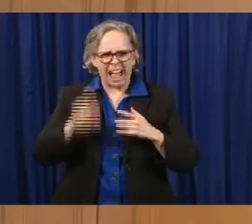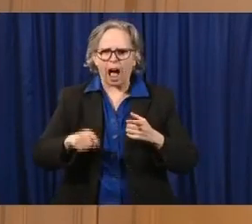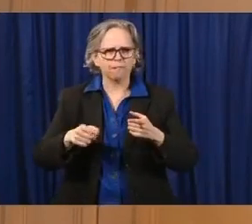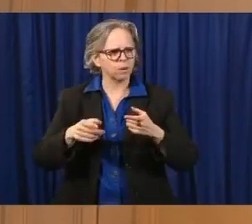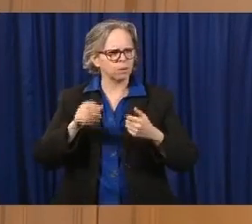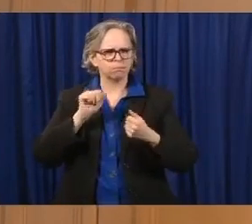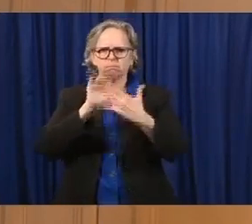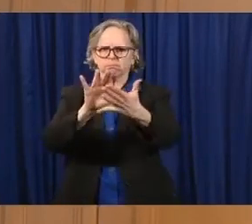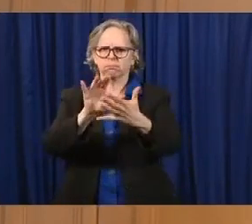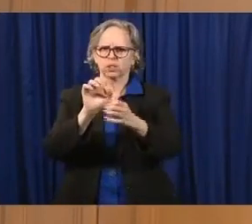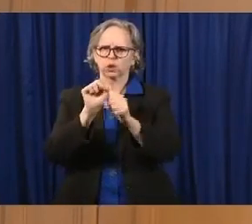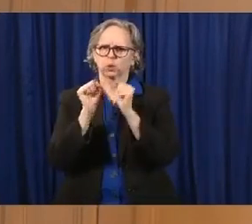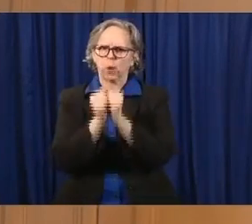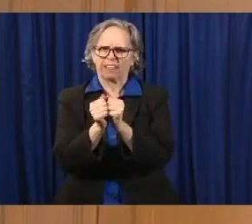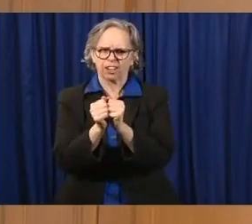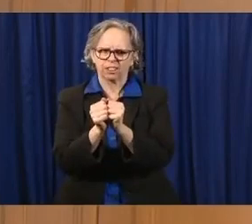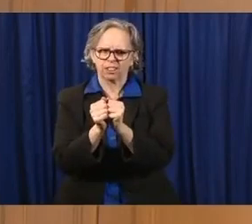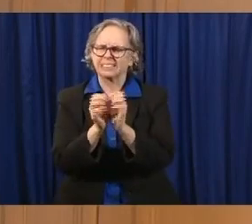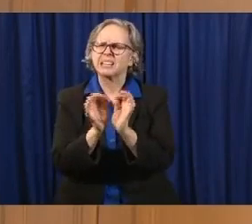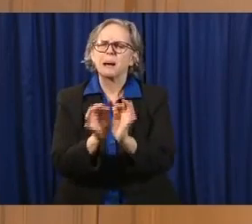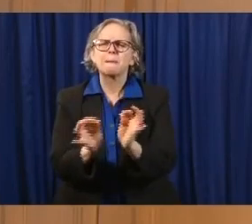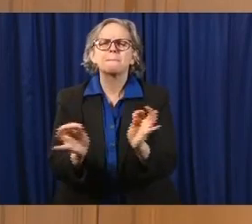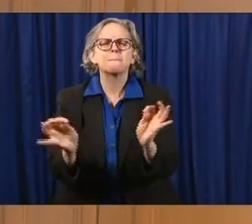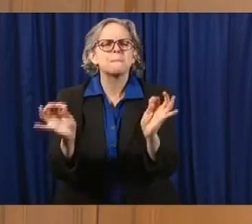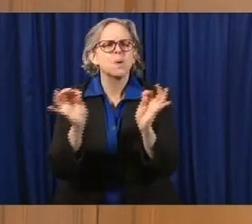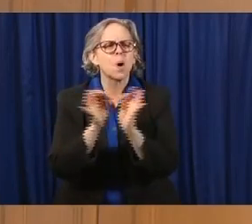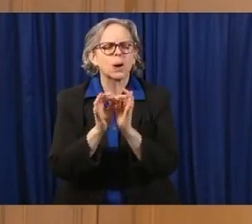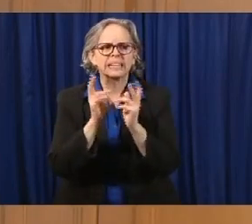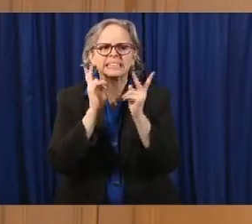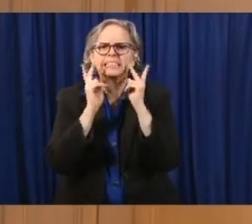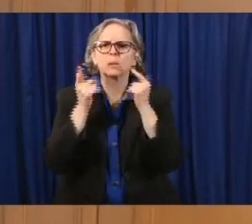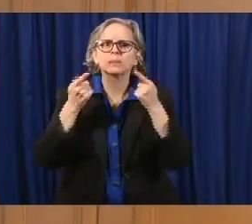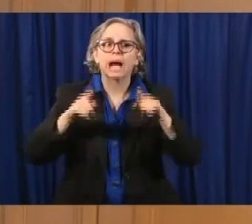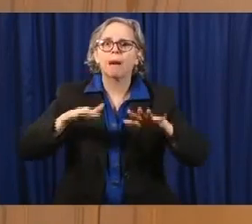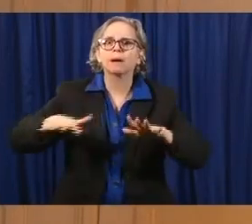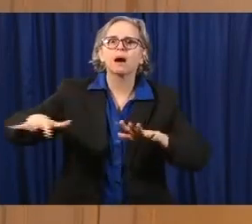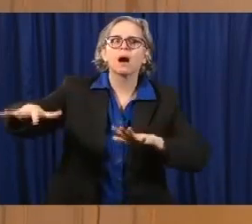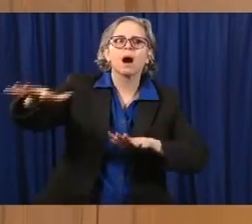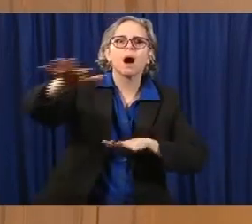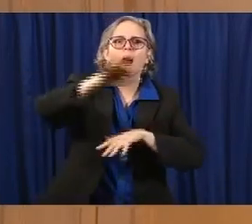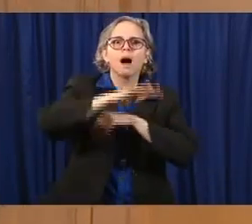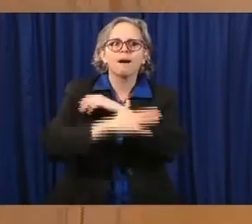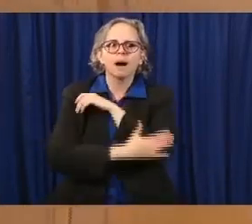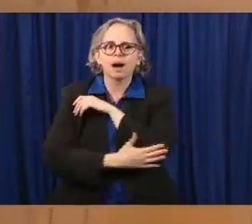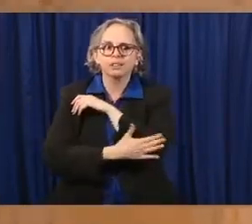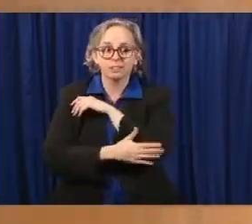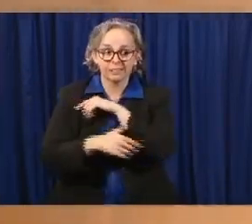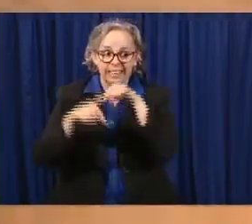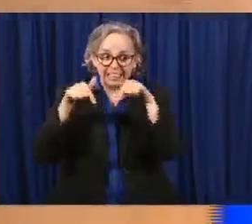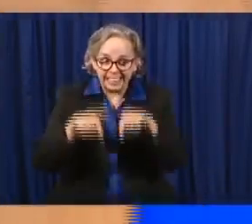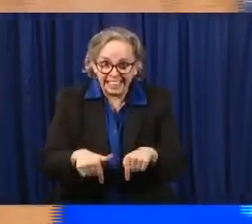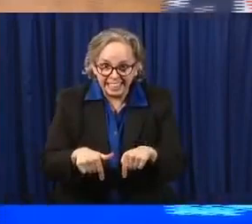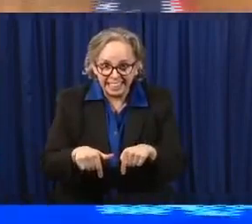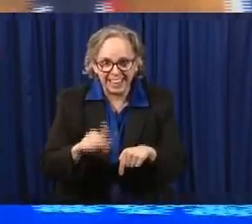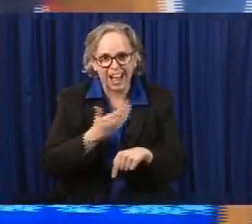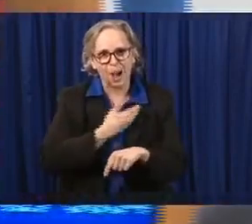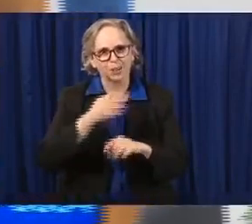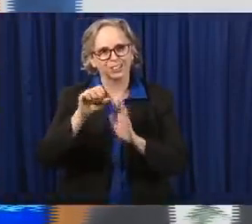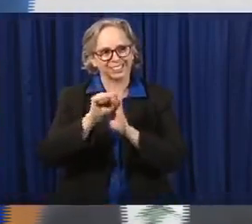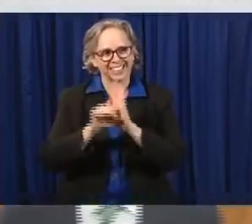important that we're constantly watching what's happening everywhere around us, as well as in our state. Thank you. Thank